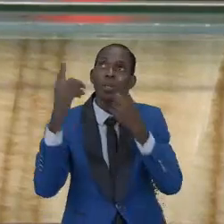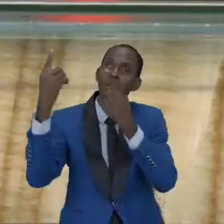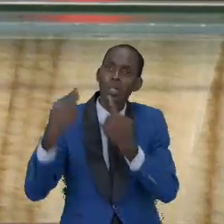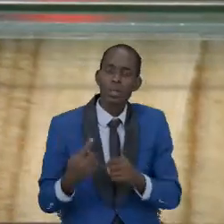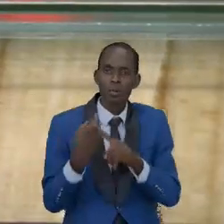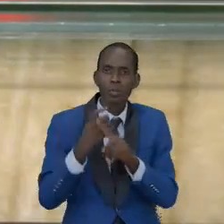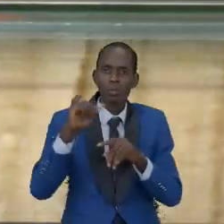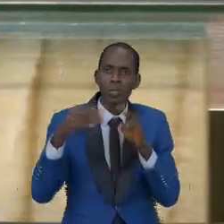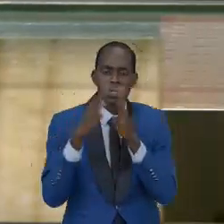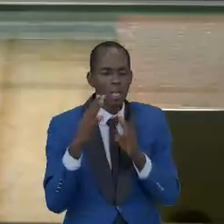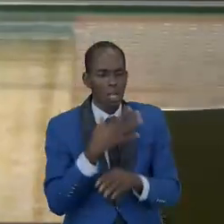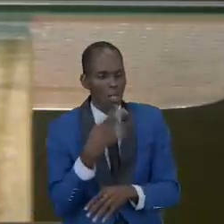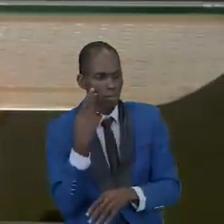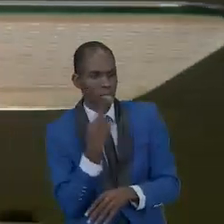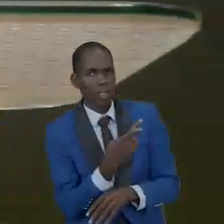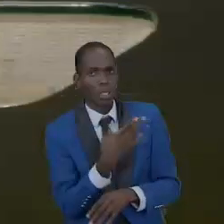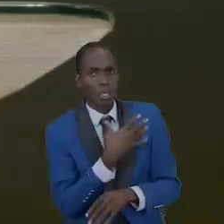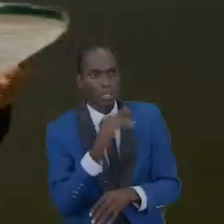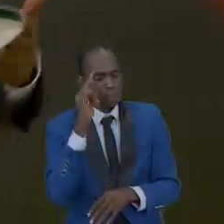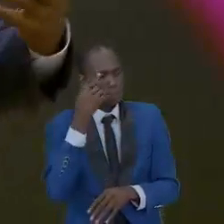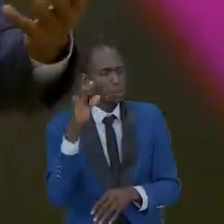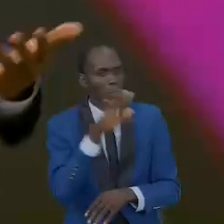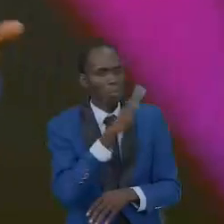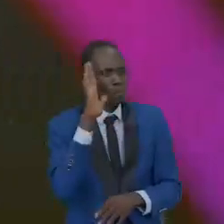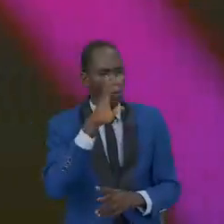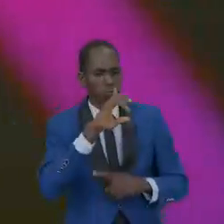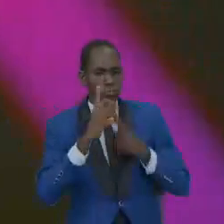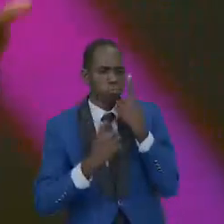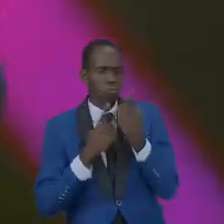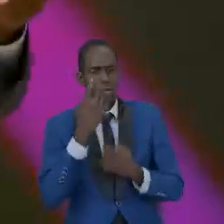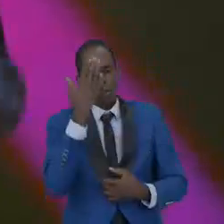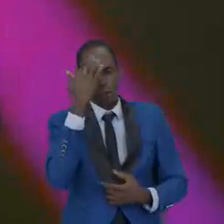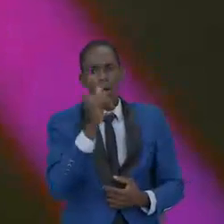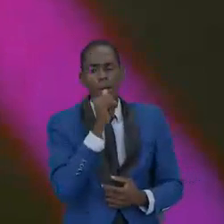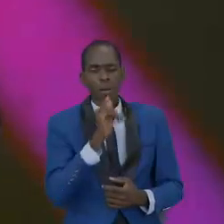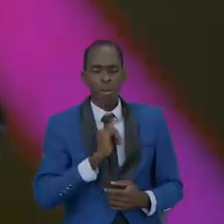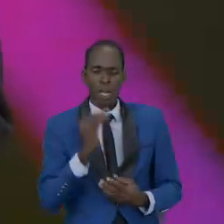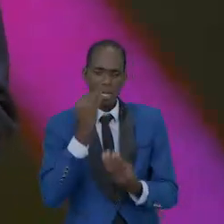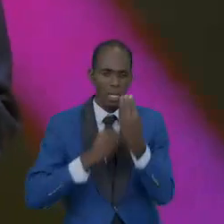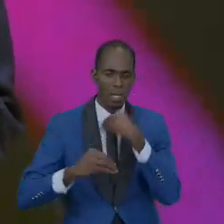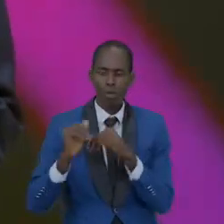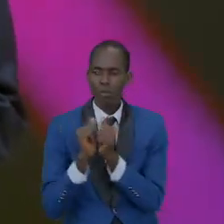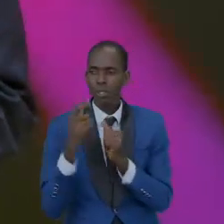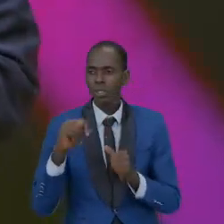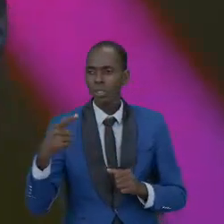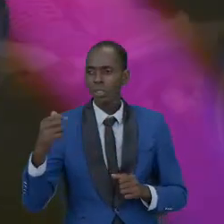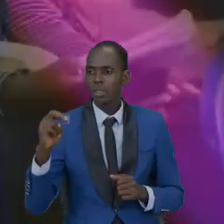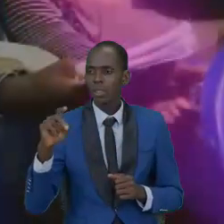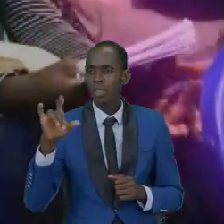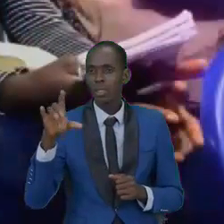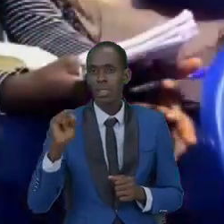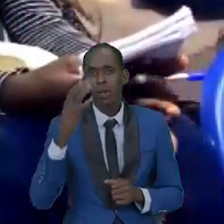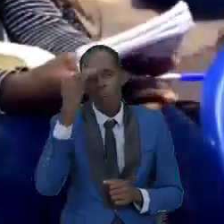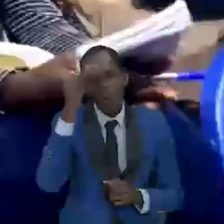them, he thought they might question me, why I'm eating with the Gentiles. You know why? He